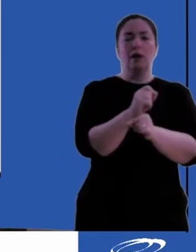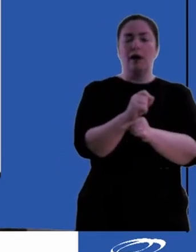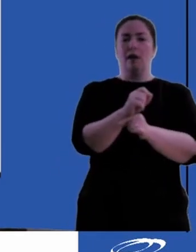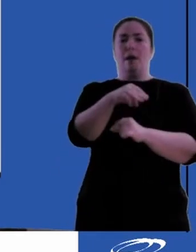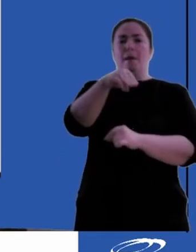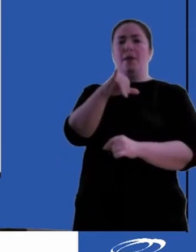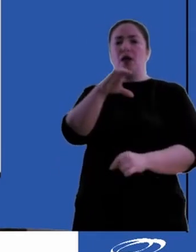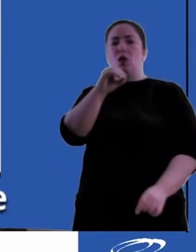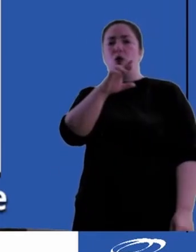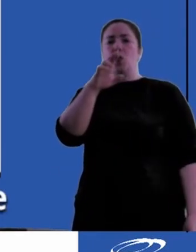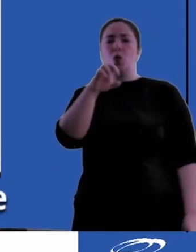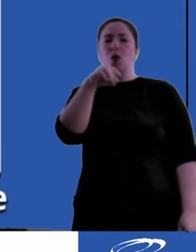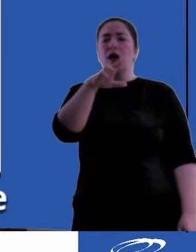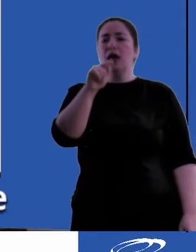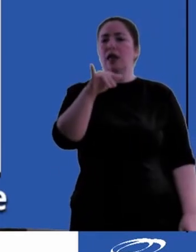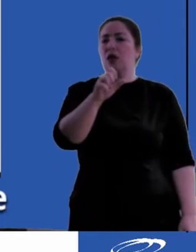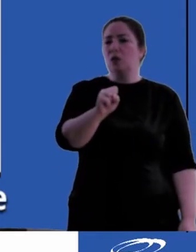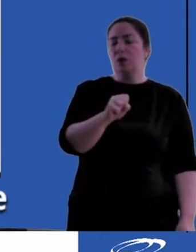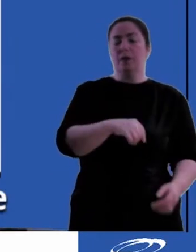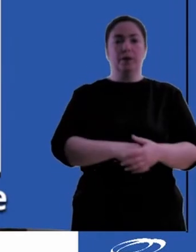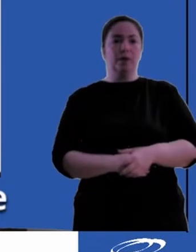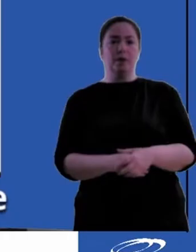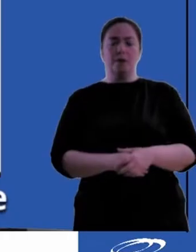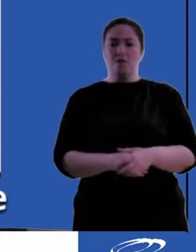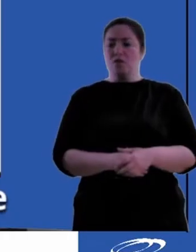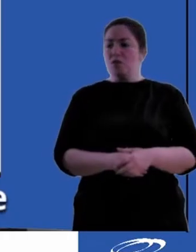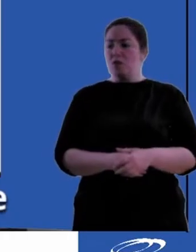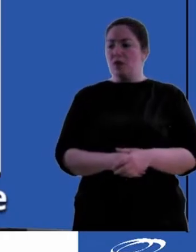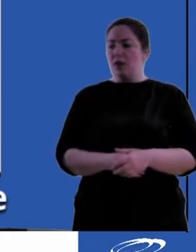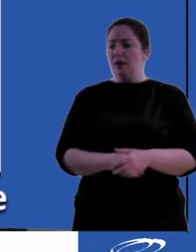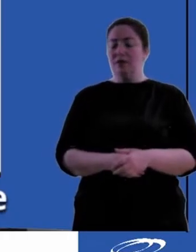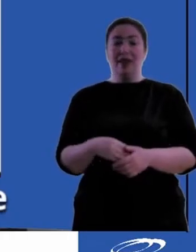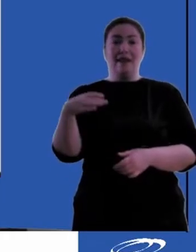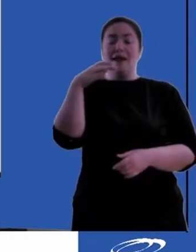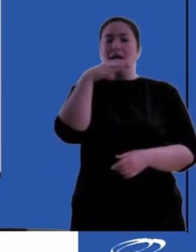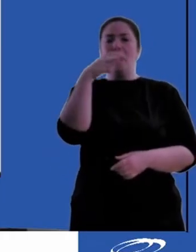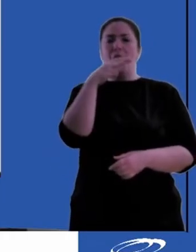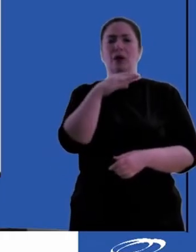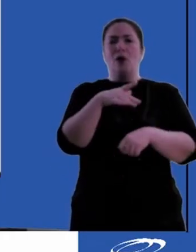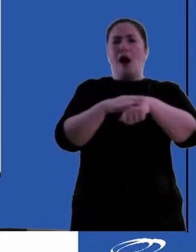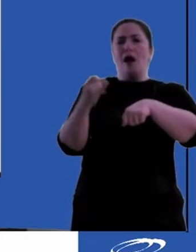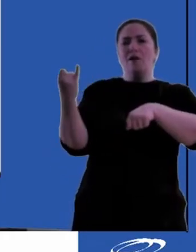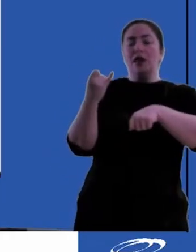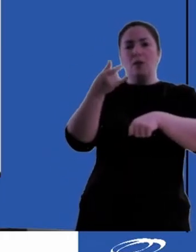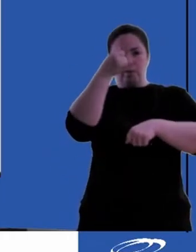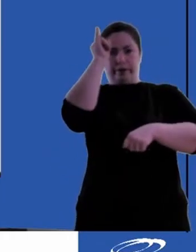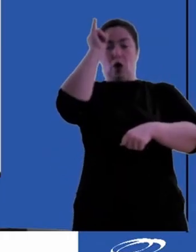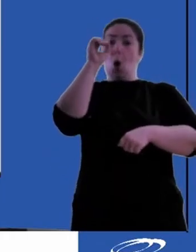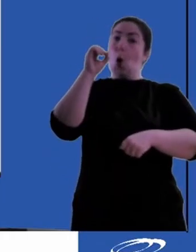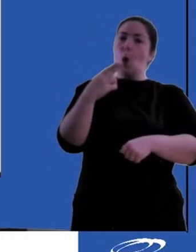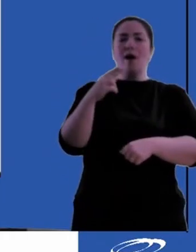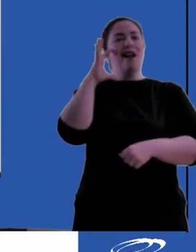joint infected? Yes or no? Because you can have arthroplasty failure for non-infectious